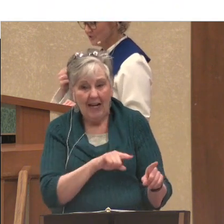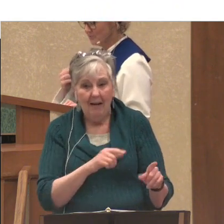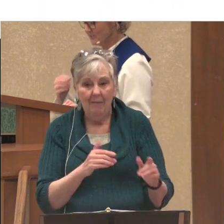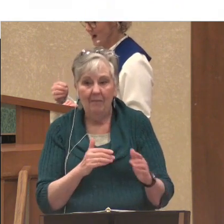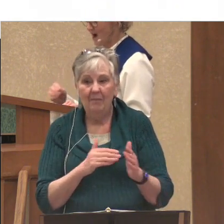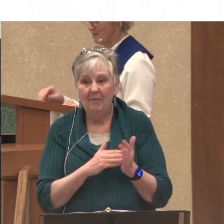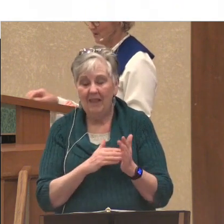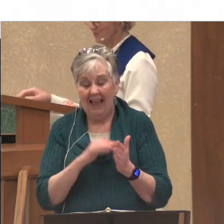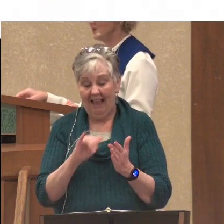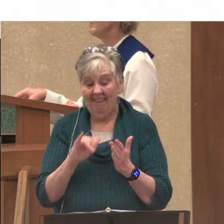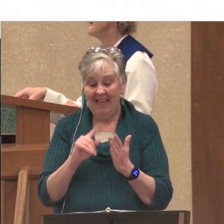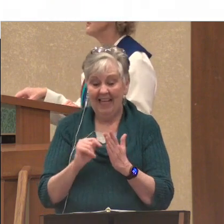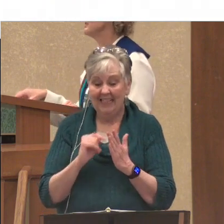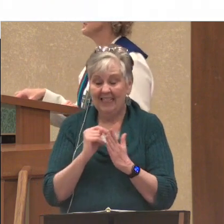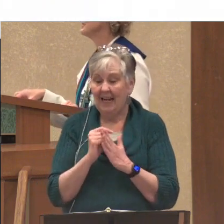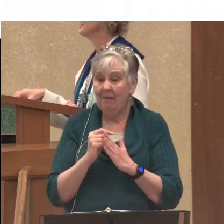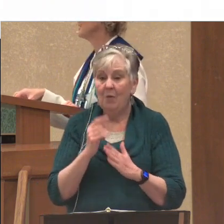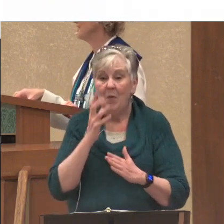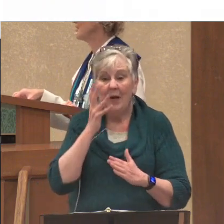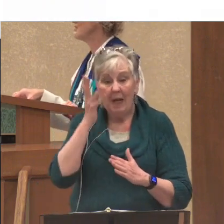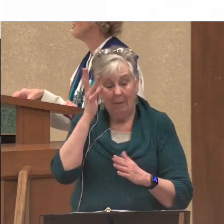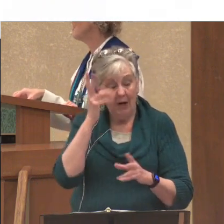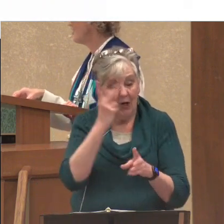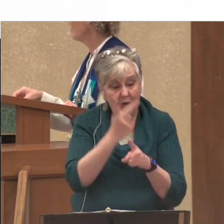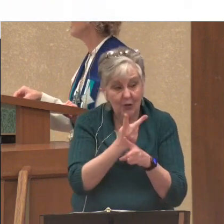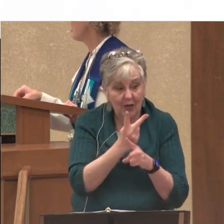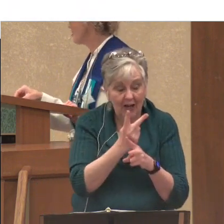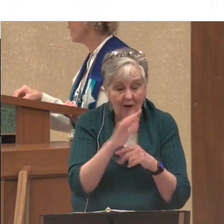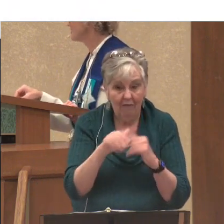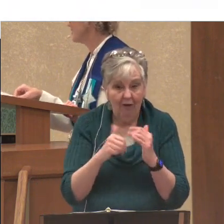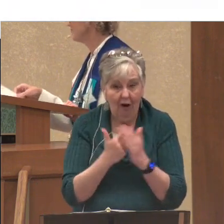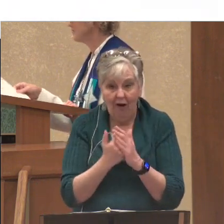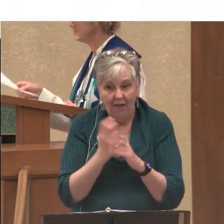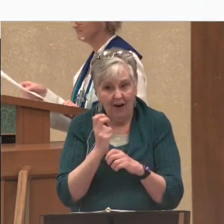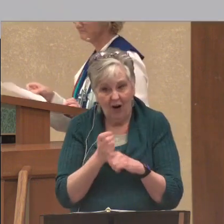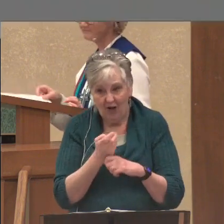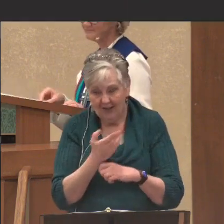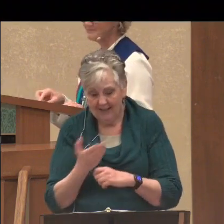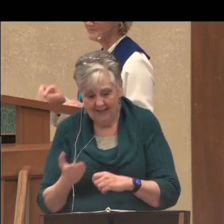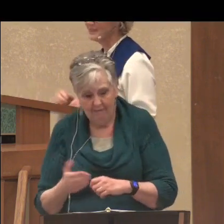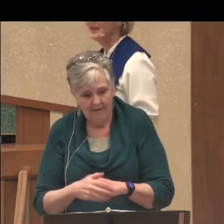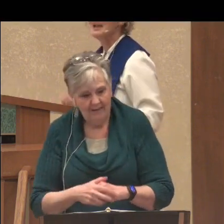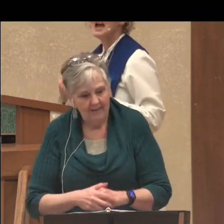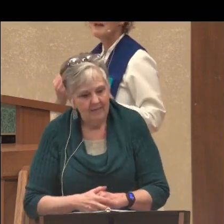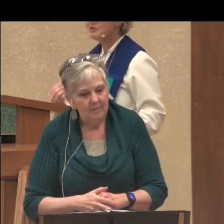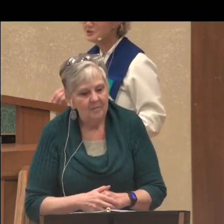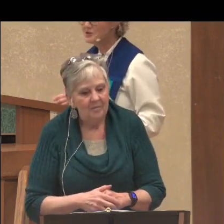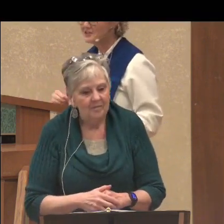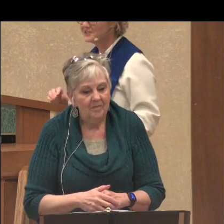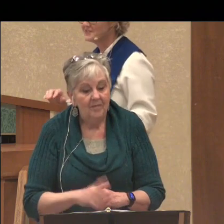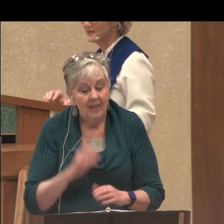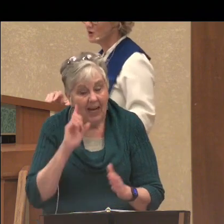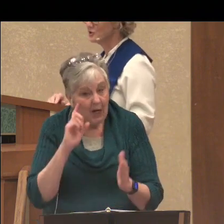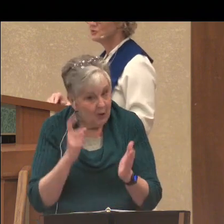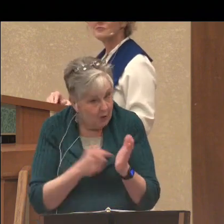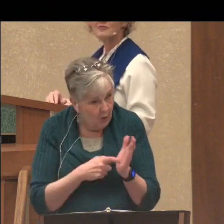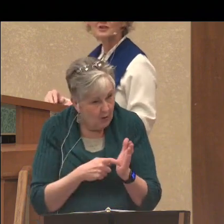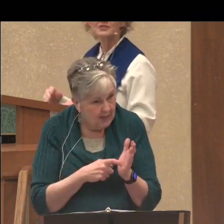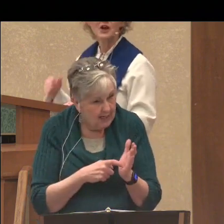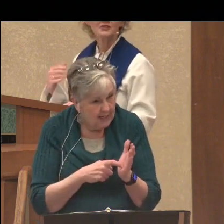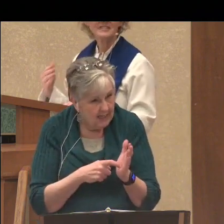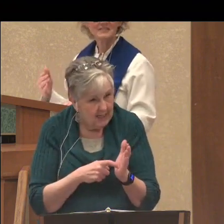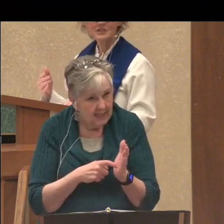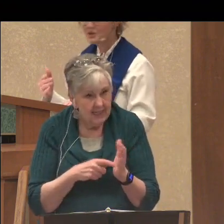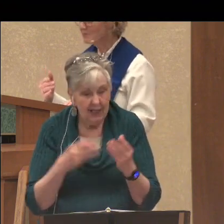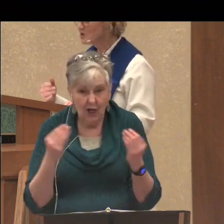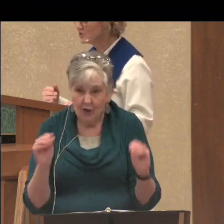back to a time when a parent took care of all the hard stuff. Have you noticed that our storefronts,